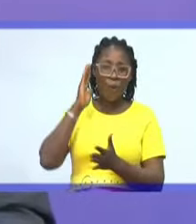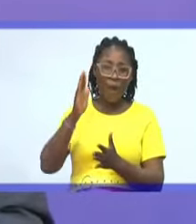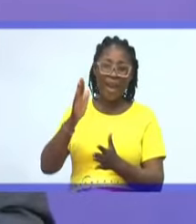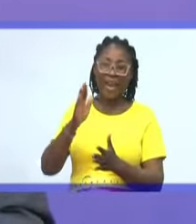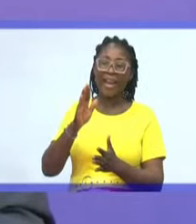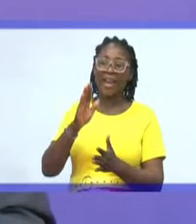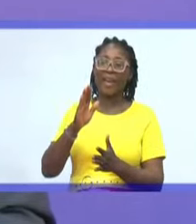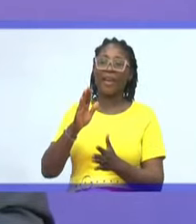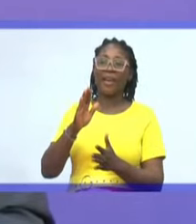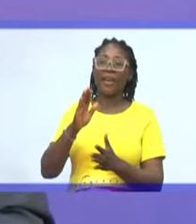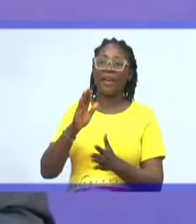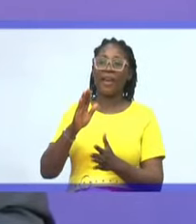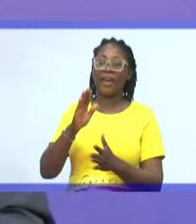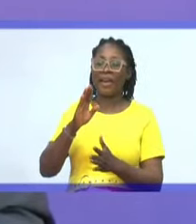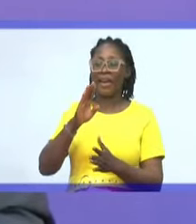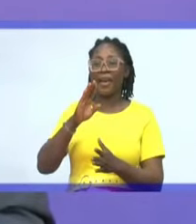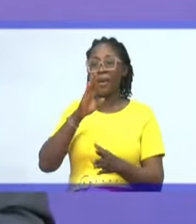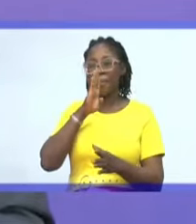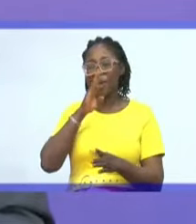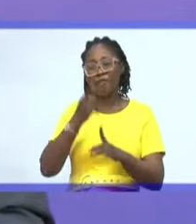inside the industry,